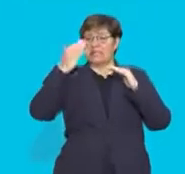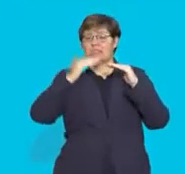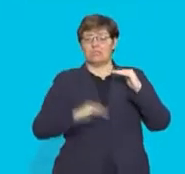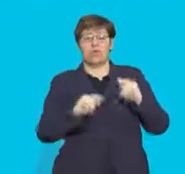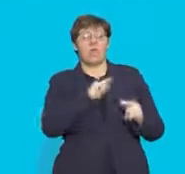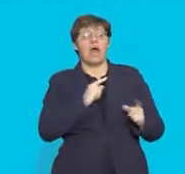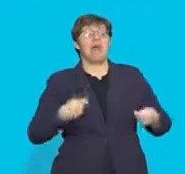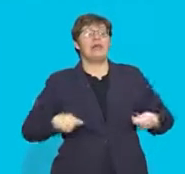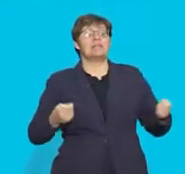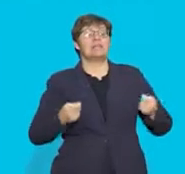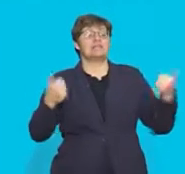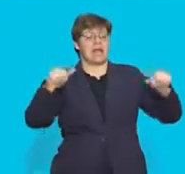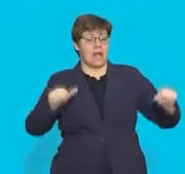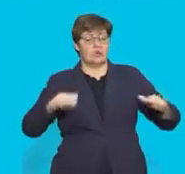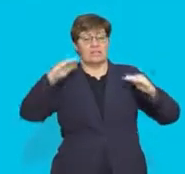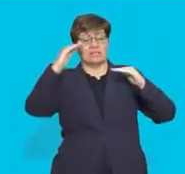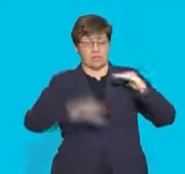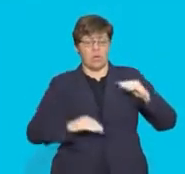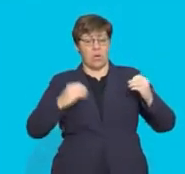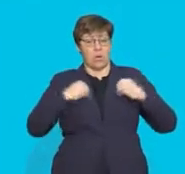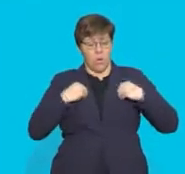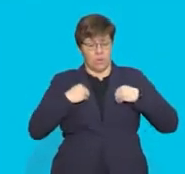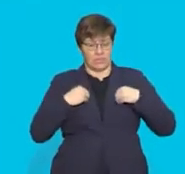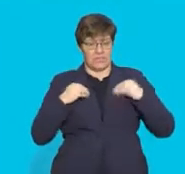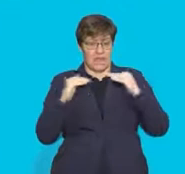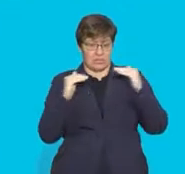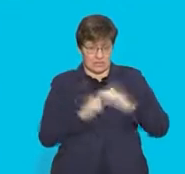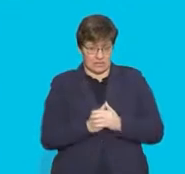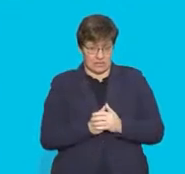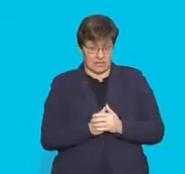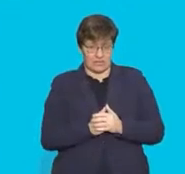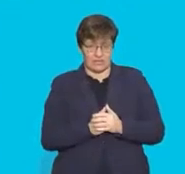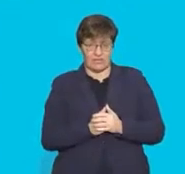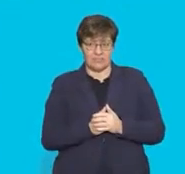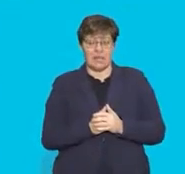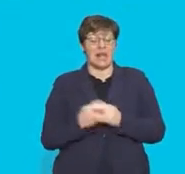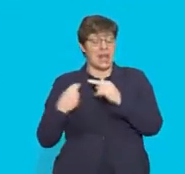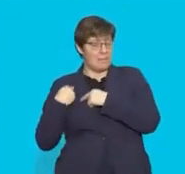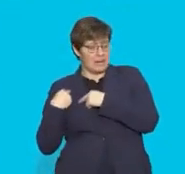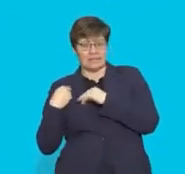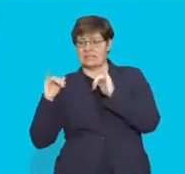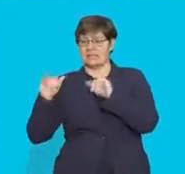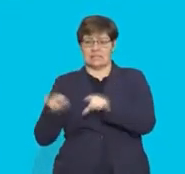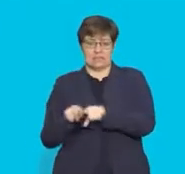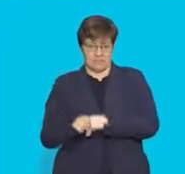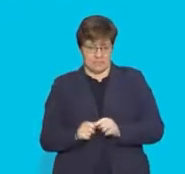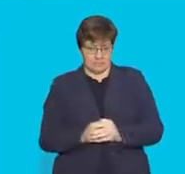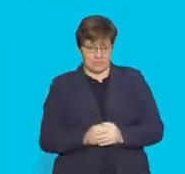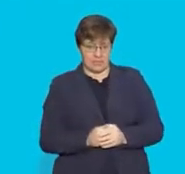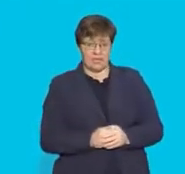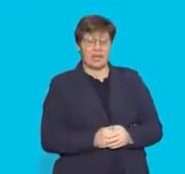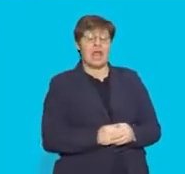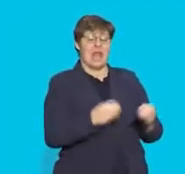expense account decreases the owner's equity. Liabilities remain unchanged. Look at your asset disposal. This is